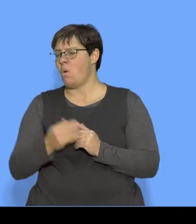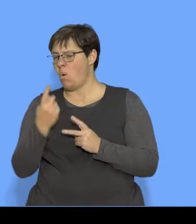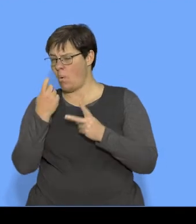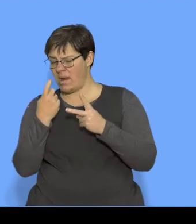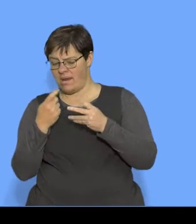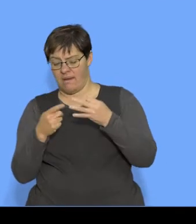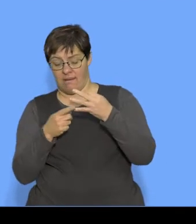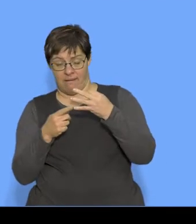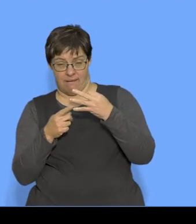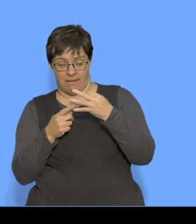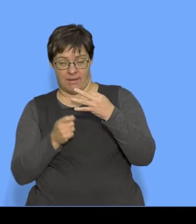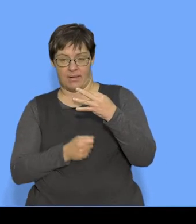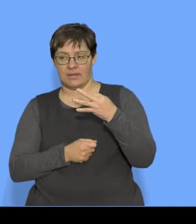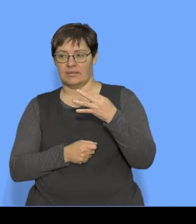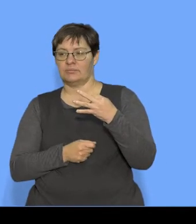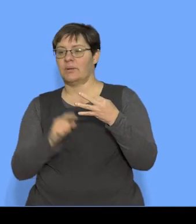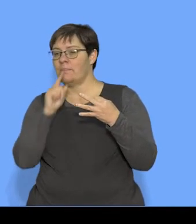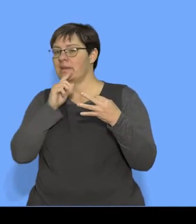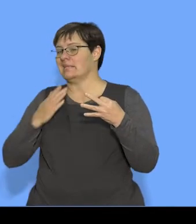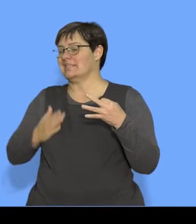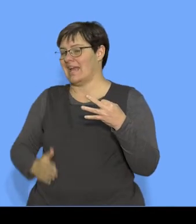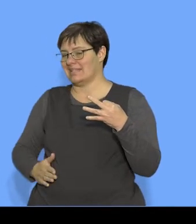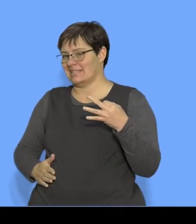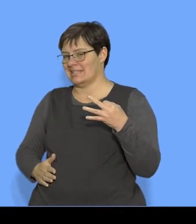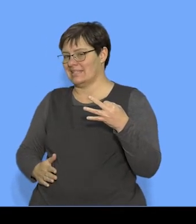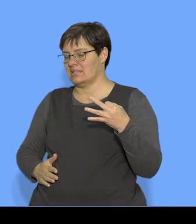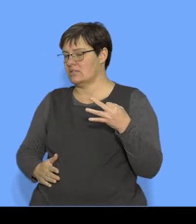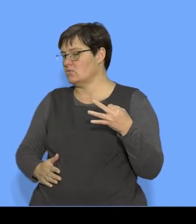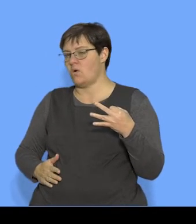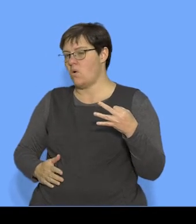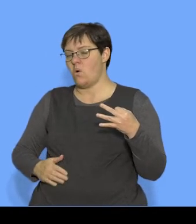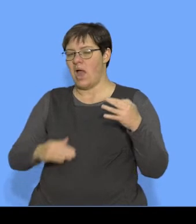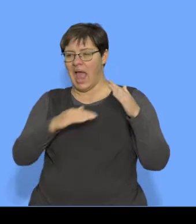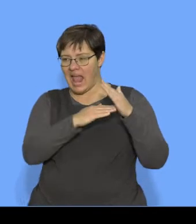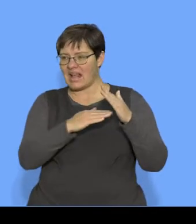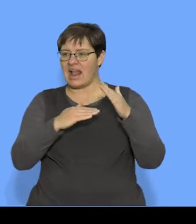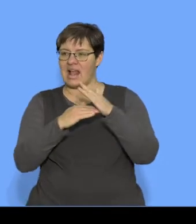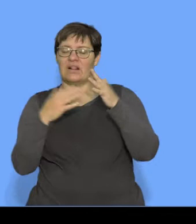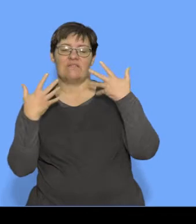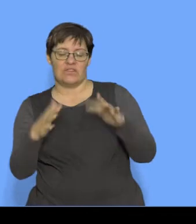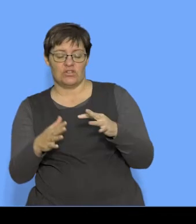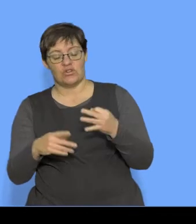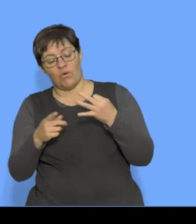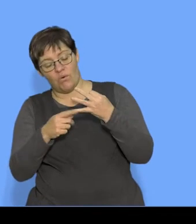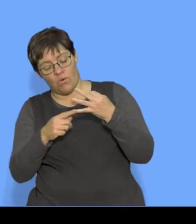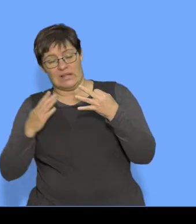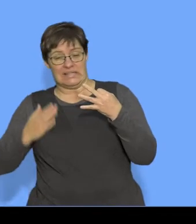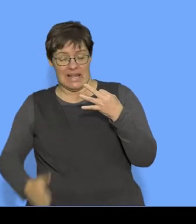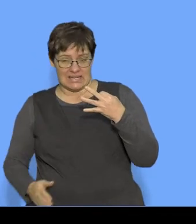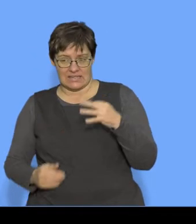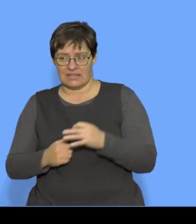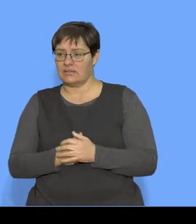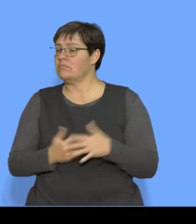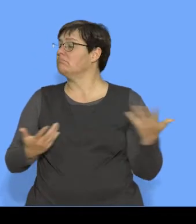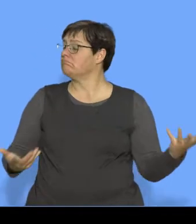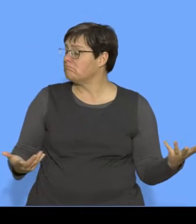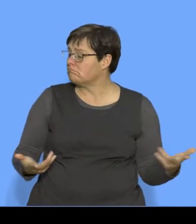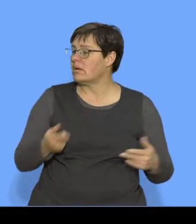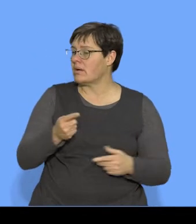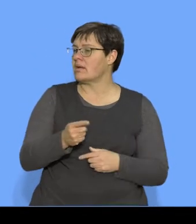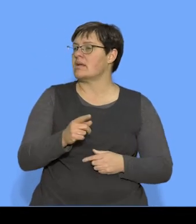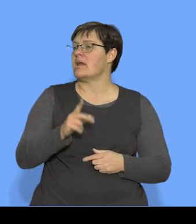and that one more thing needs to be a side because I can't use angle. And that side will be none other